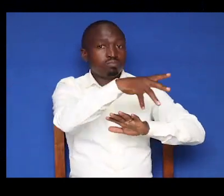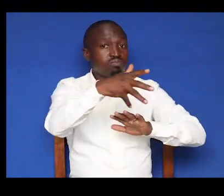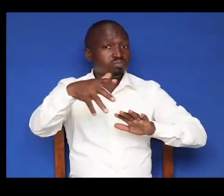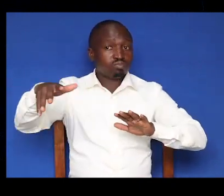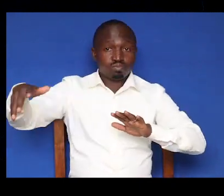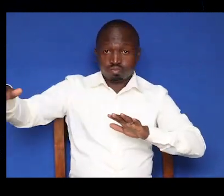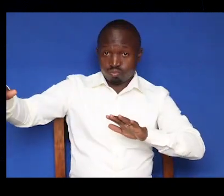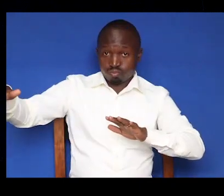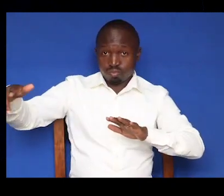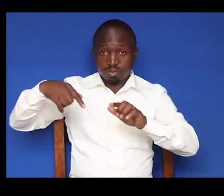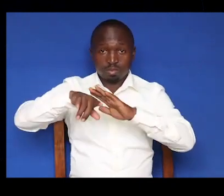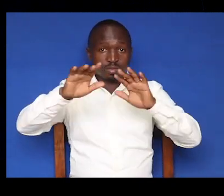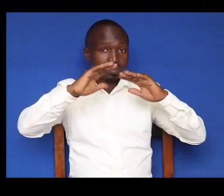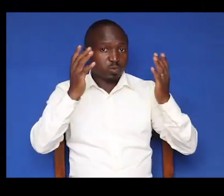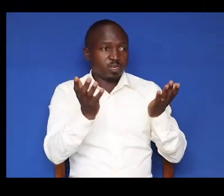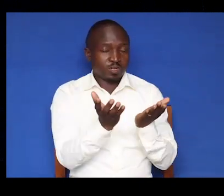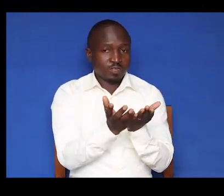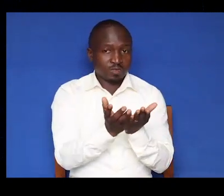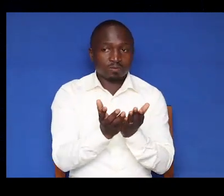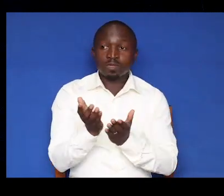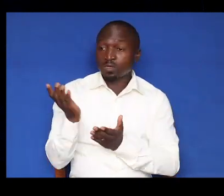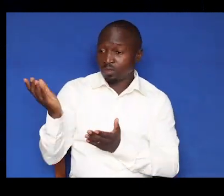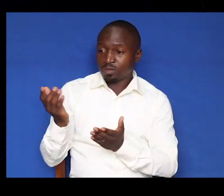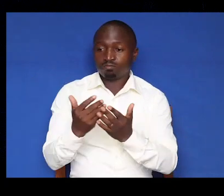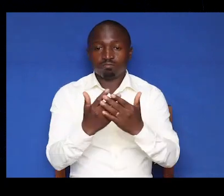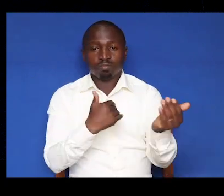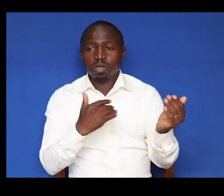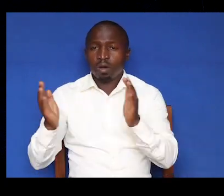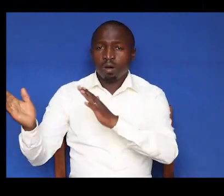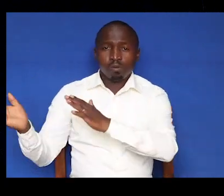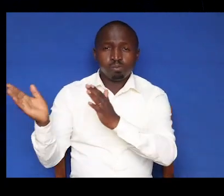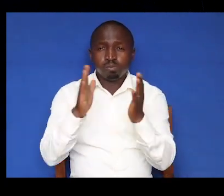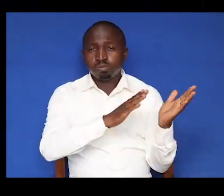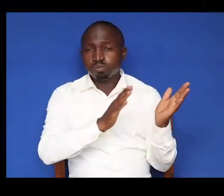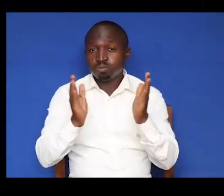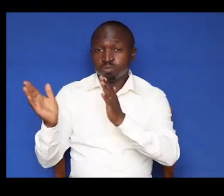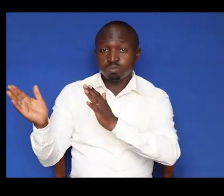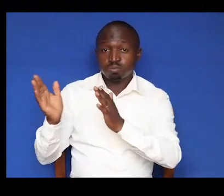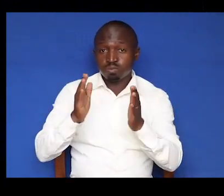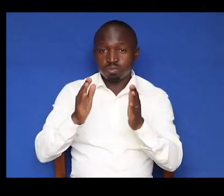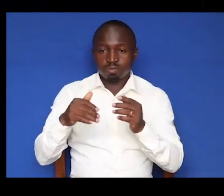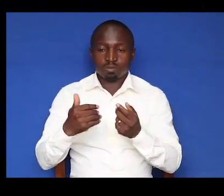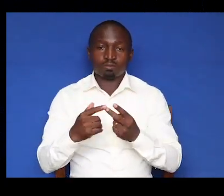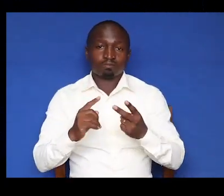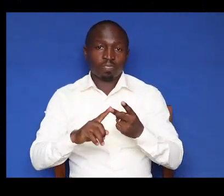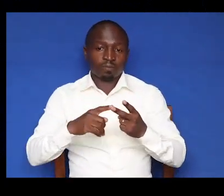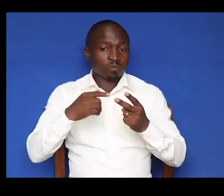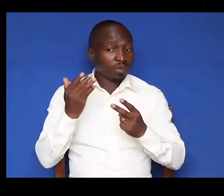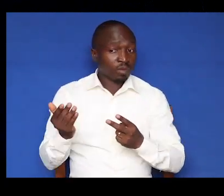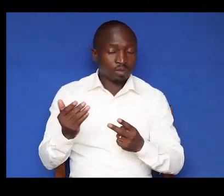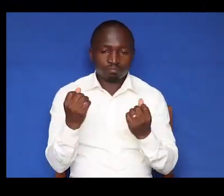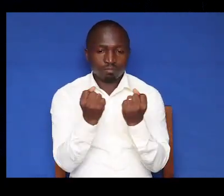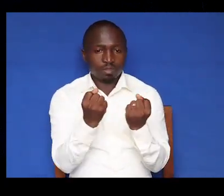The surface of the Earth is subjected to global wind systems. Such global wind systems